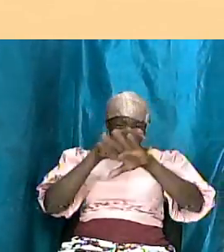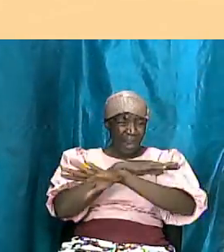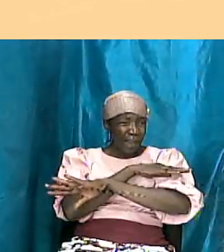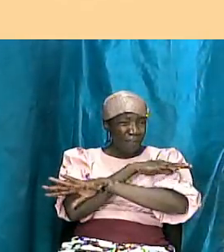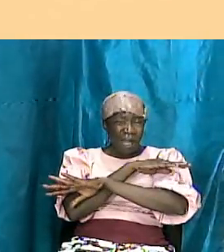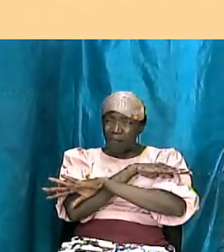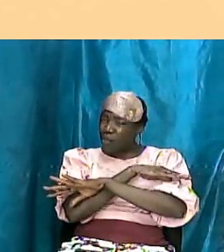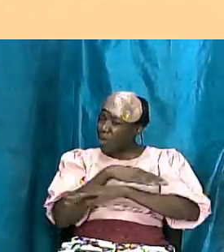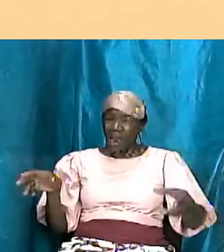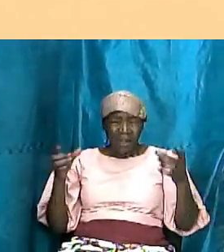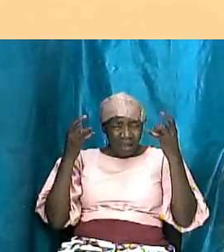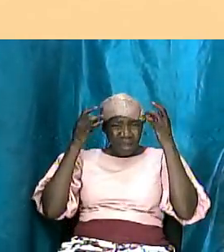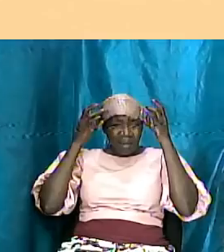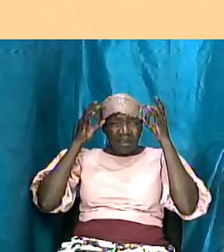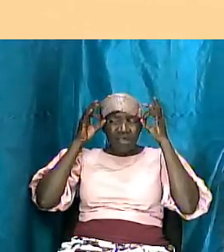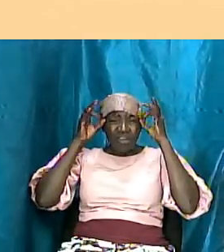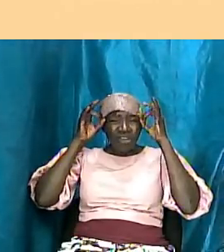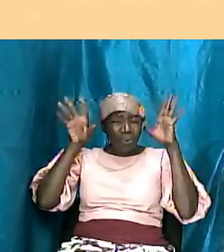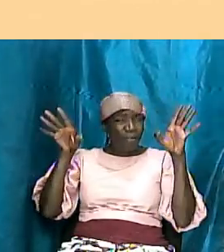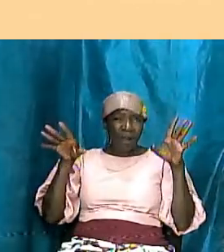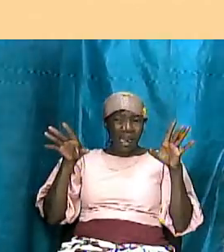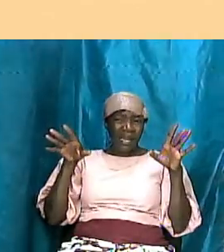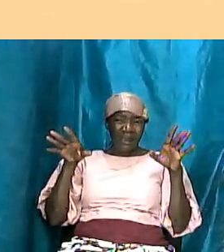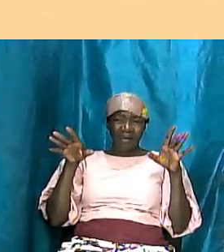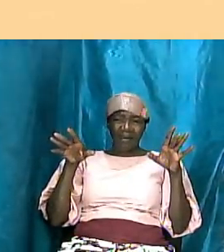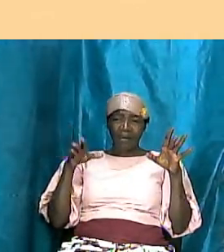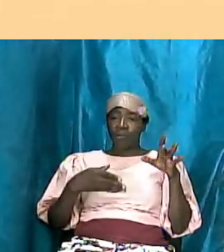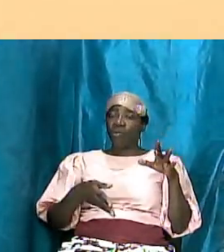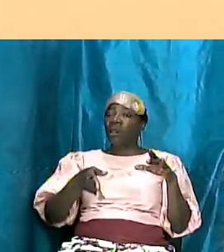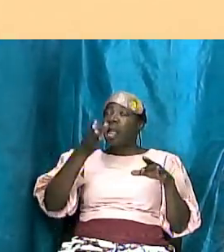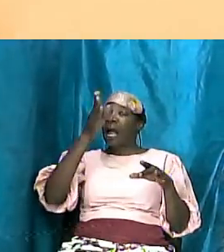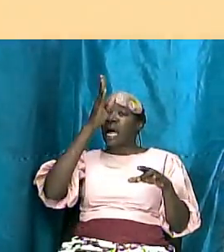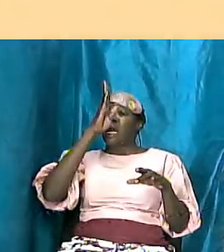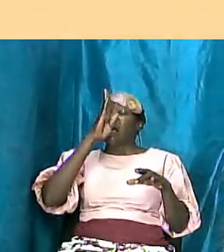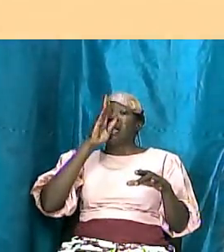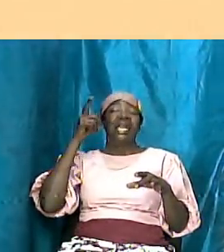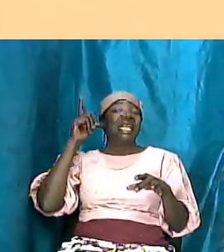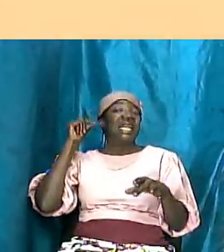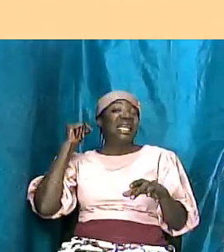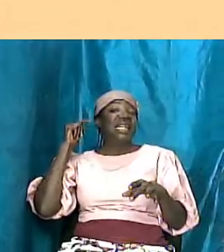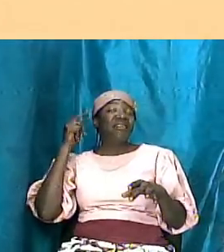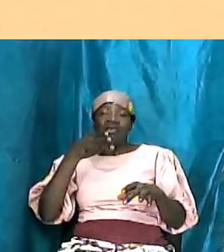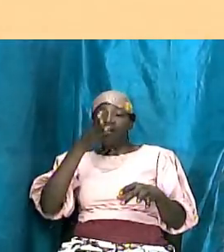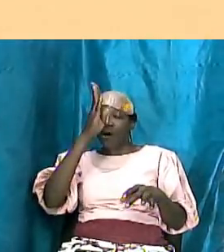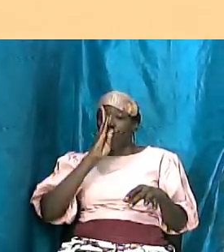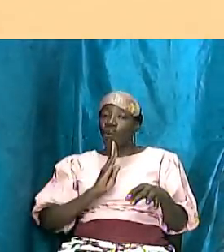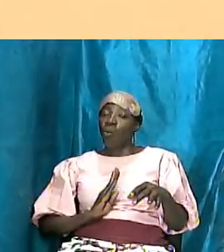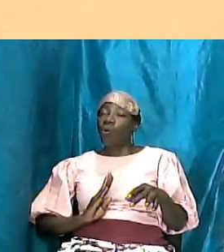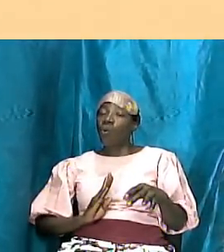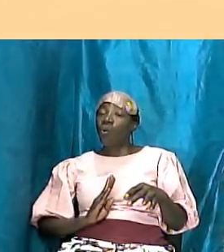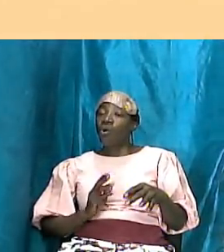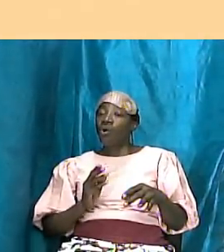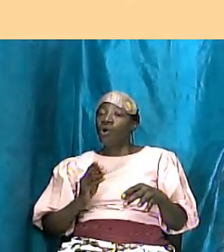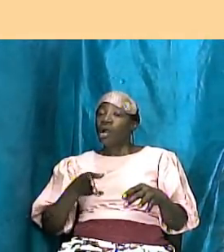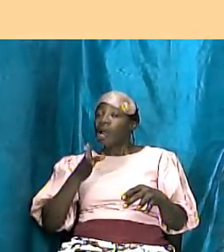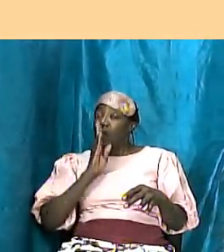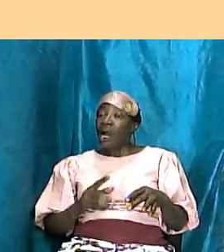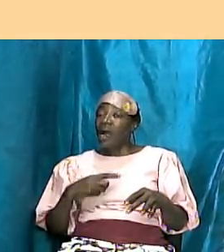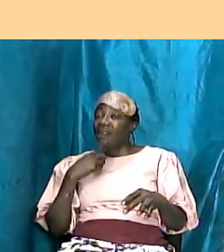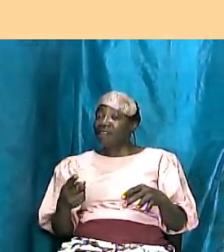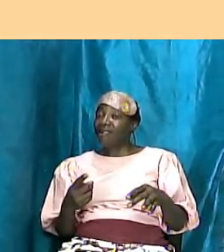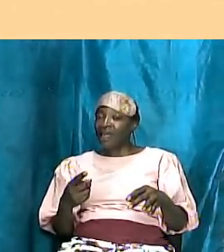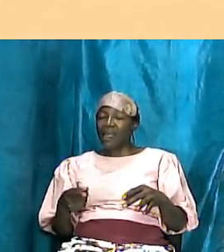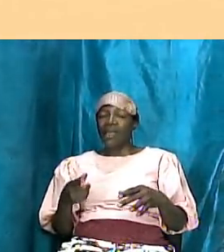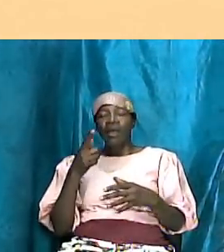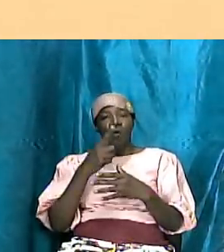guard. Listen to what the sovereign God is saying to us, even from the first day of creation. What